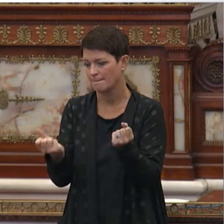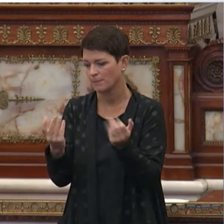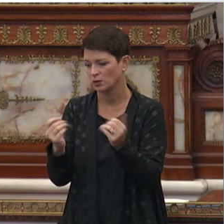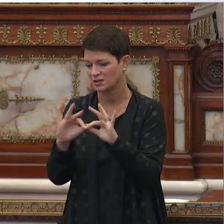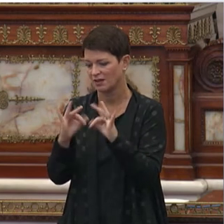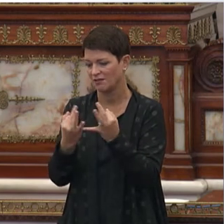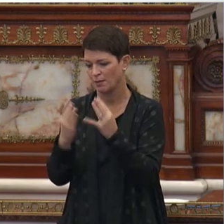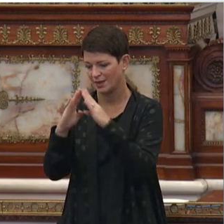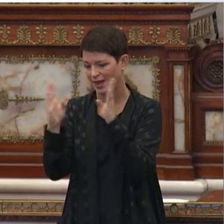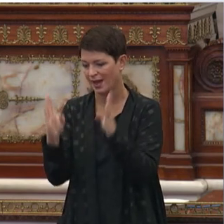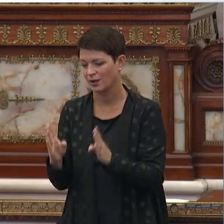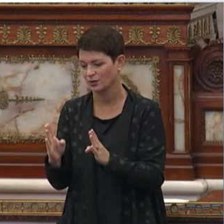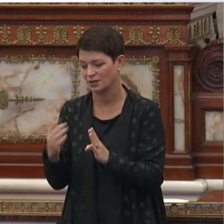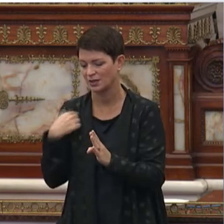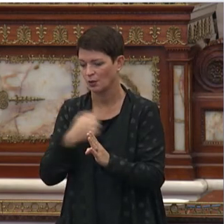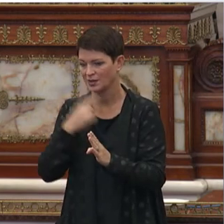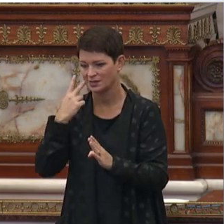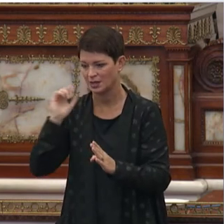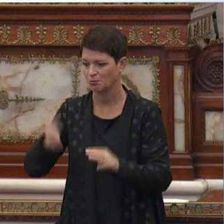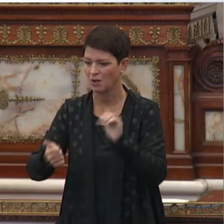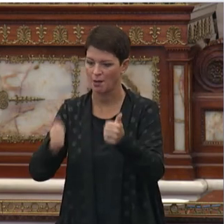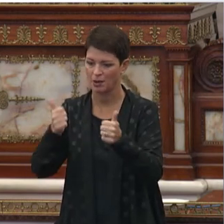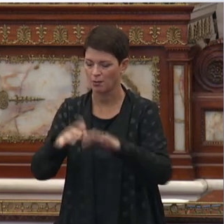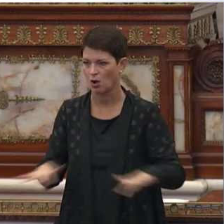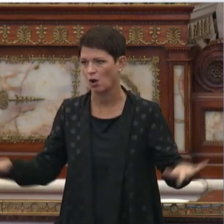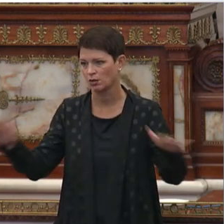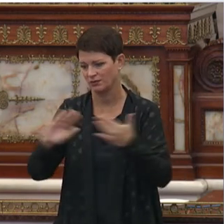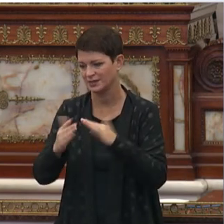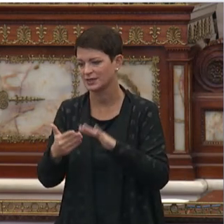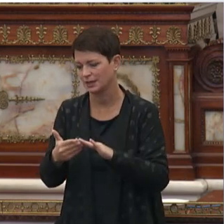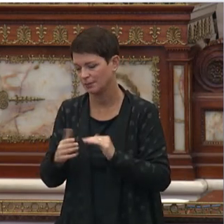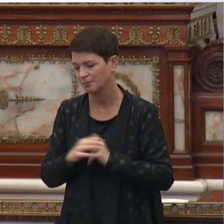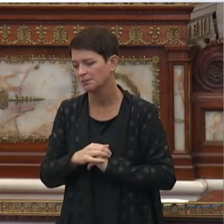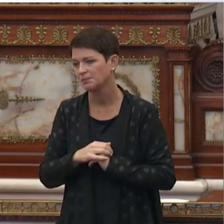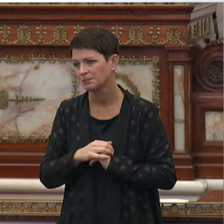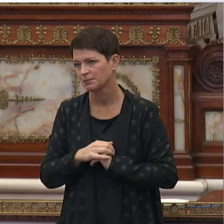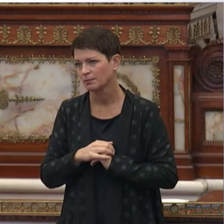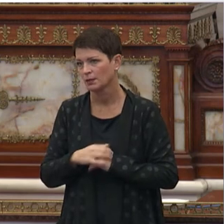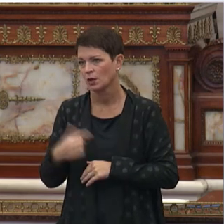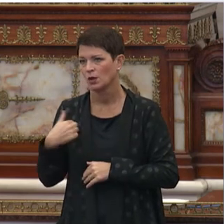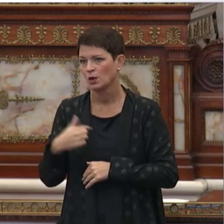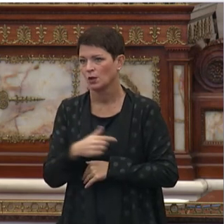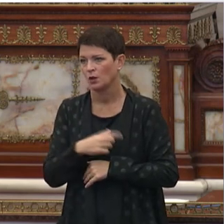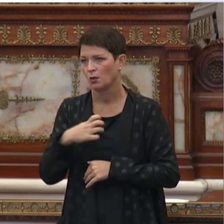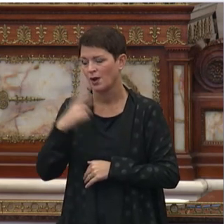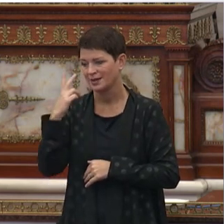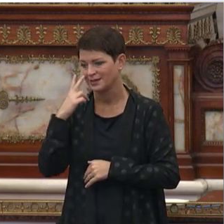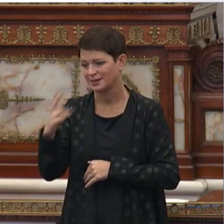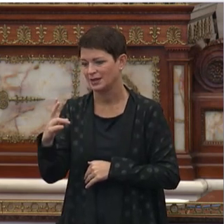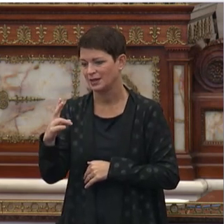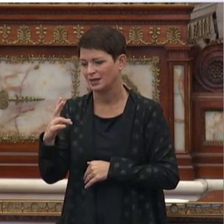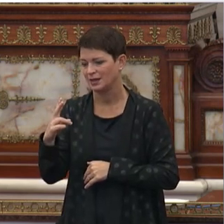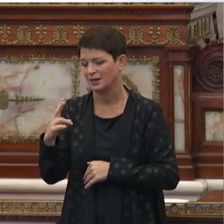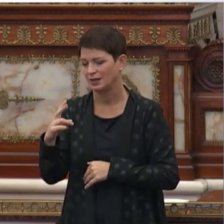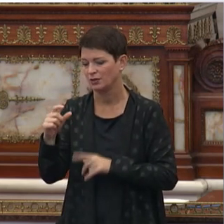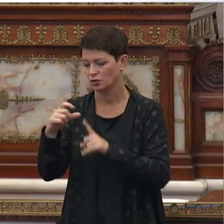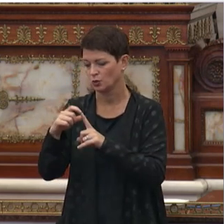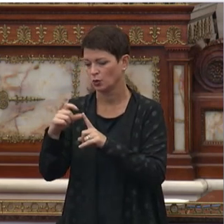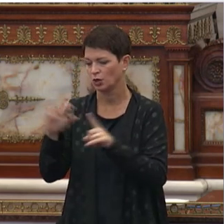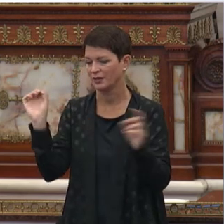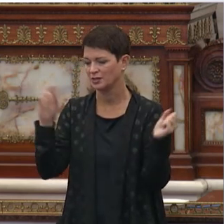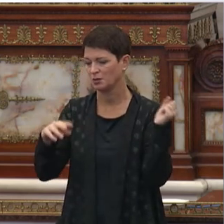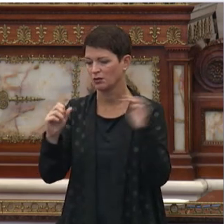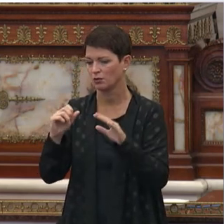multifamily housing that we're seeing pop up all over the city. We want to see this term that's being thrown around